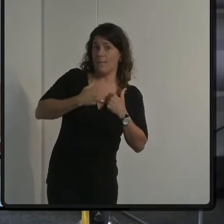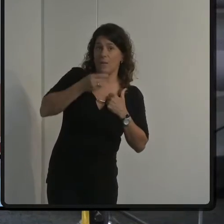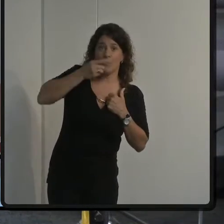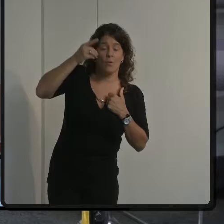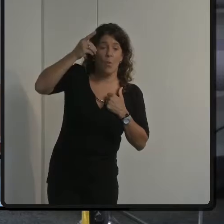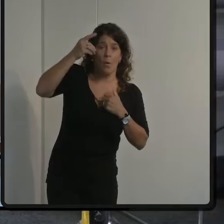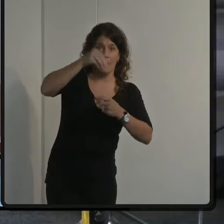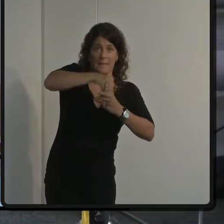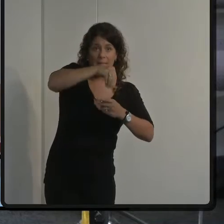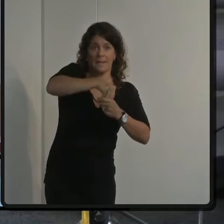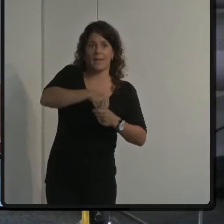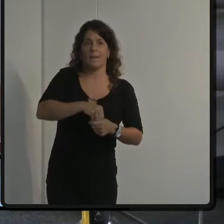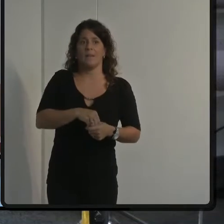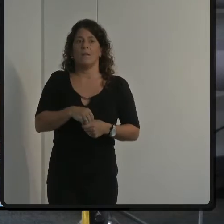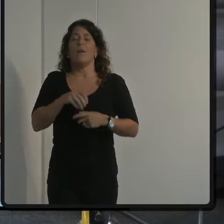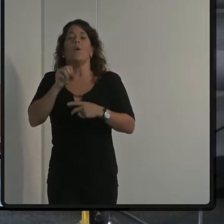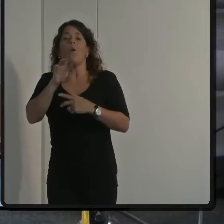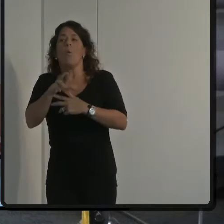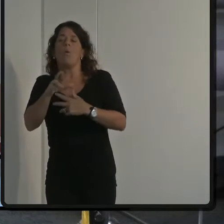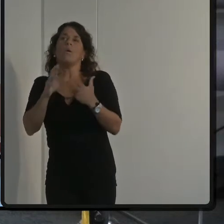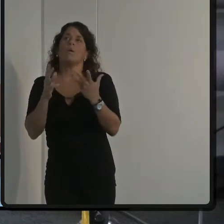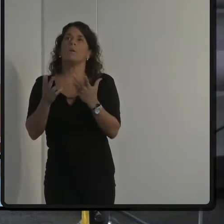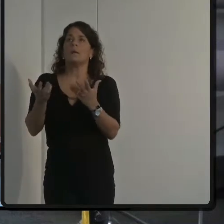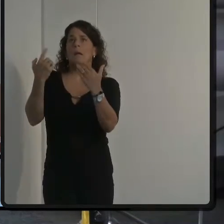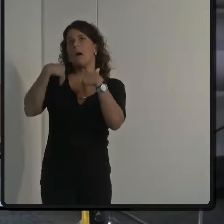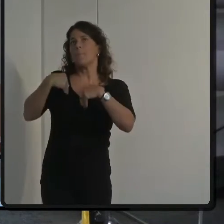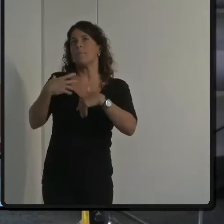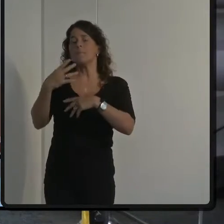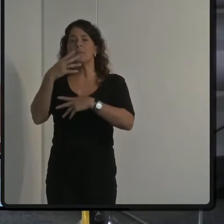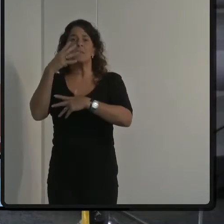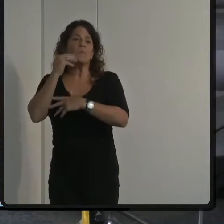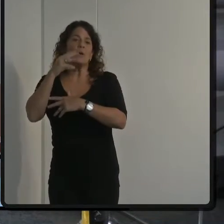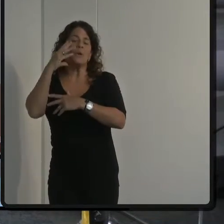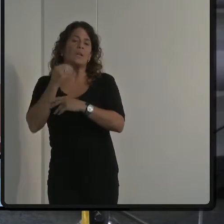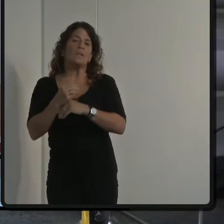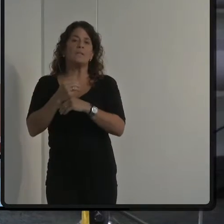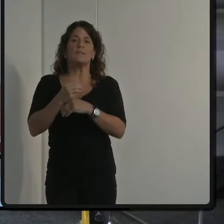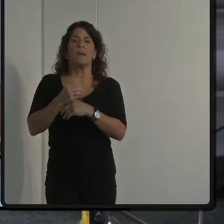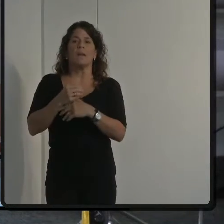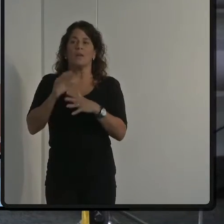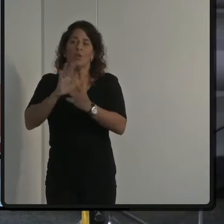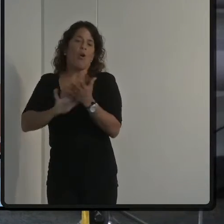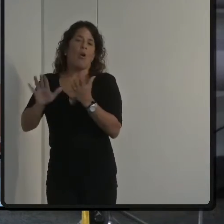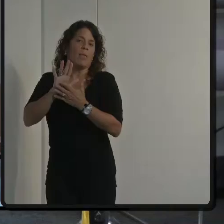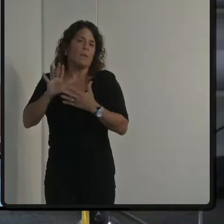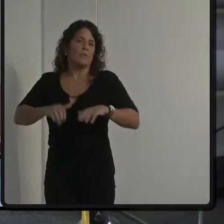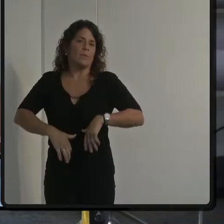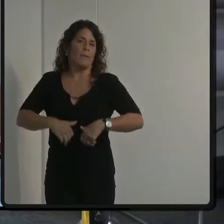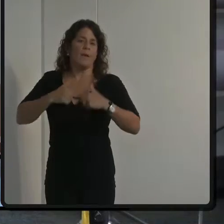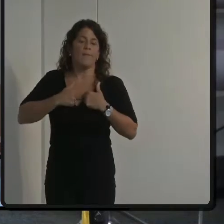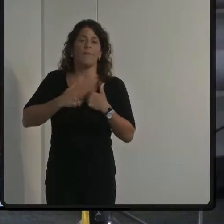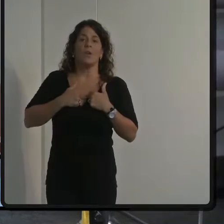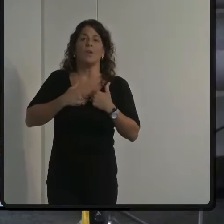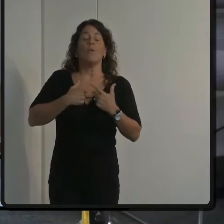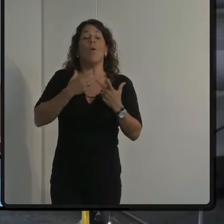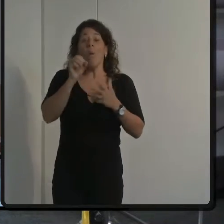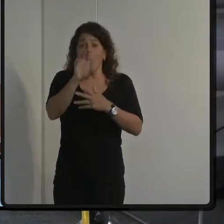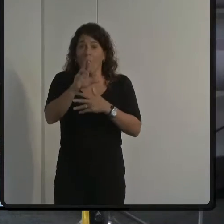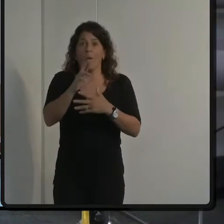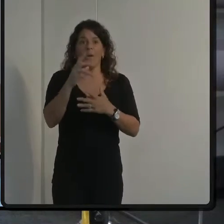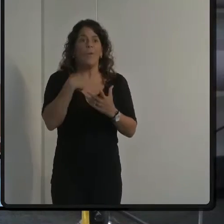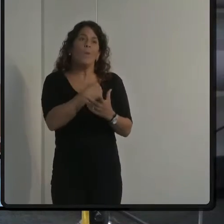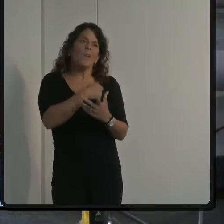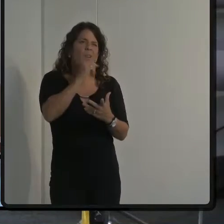college experience not being in college, or we don't believe in COVID-19 exists, come and be free. So a lot